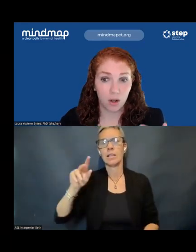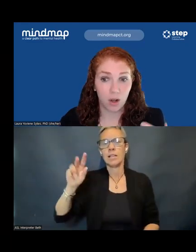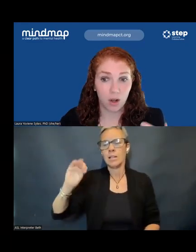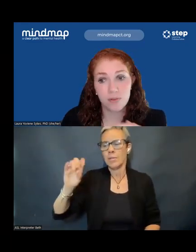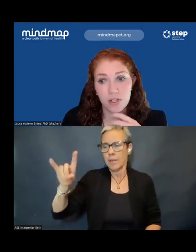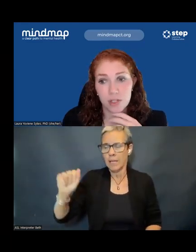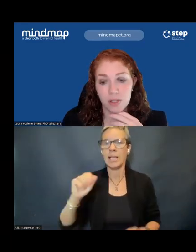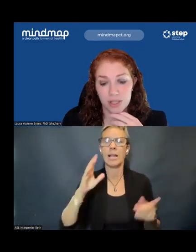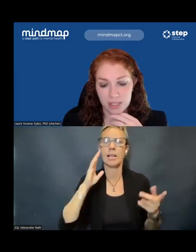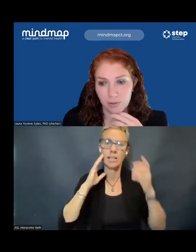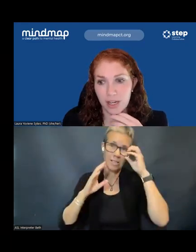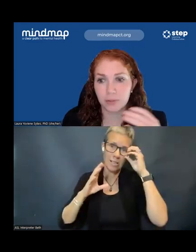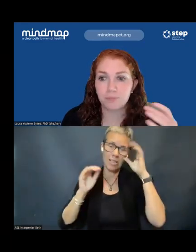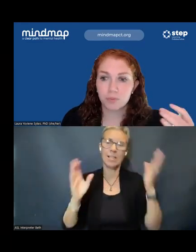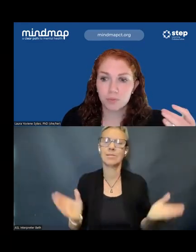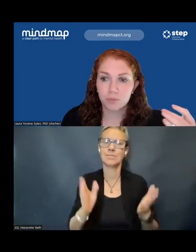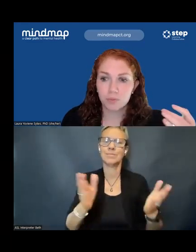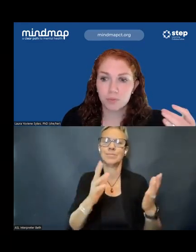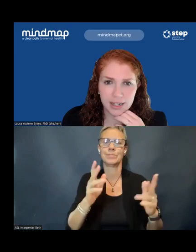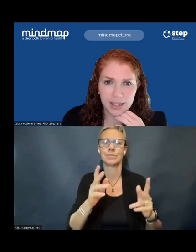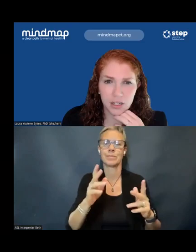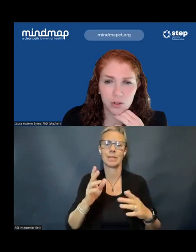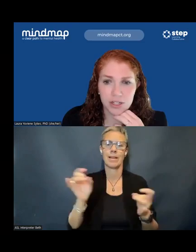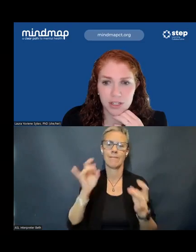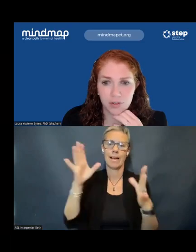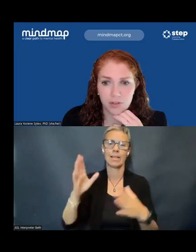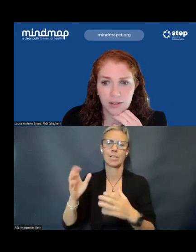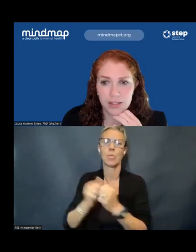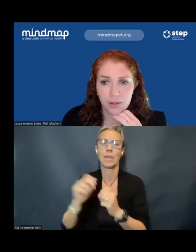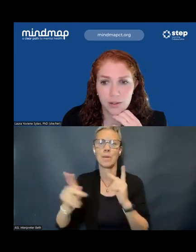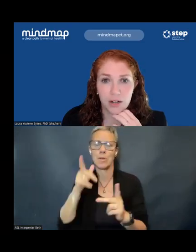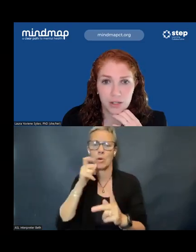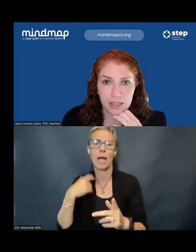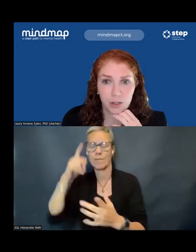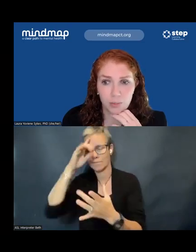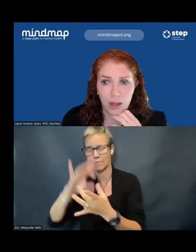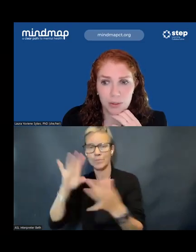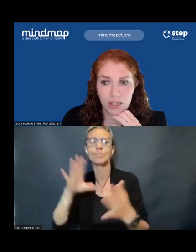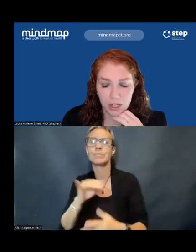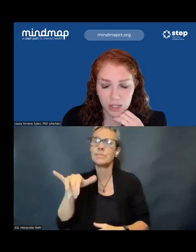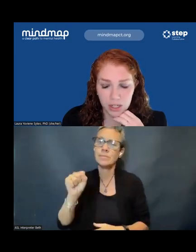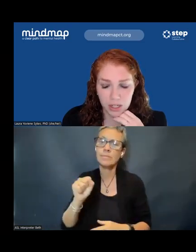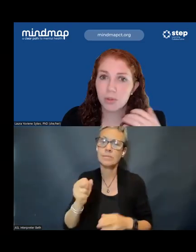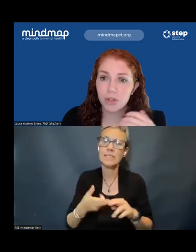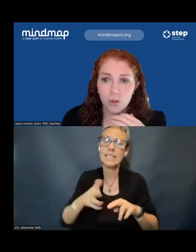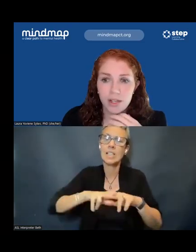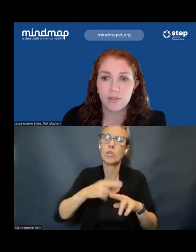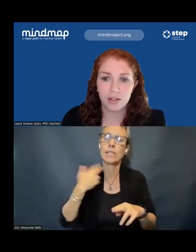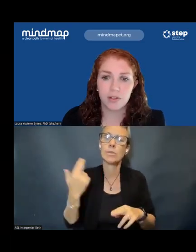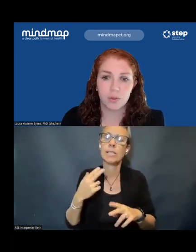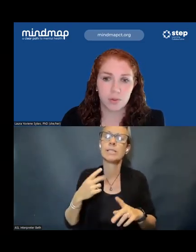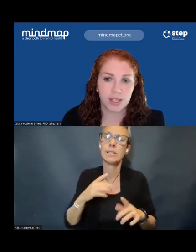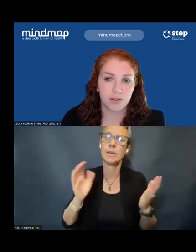And although individuals with schizophrenia are at an increased risk for violence compared to the typical population, the majority